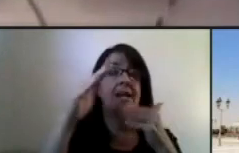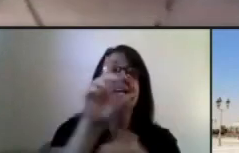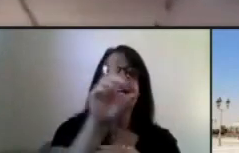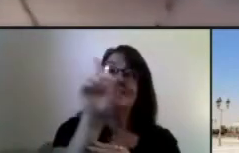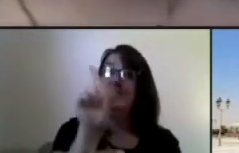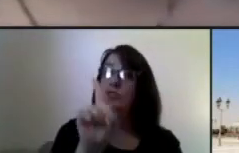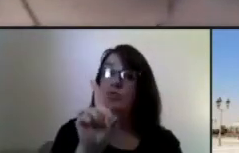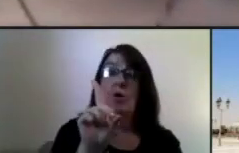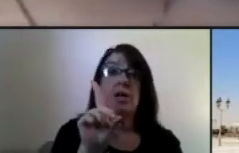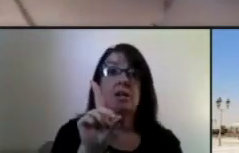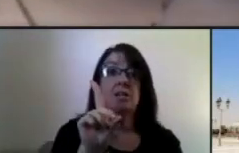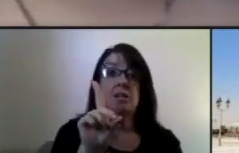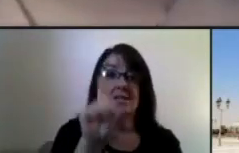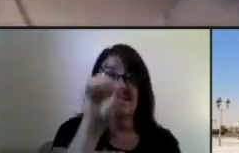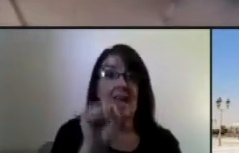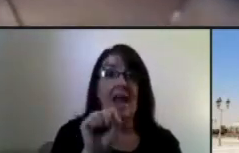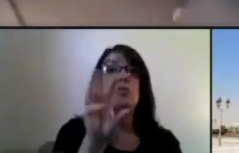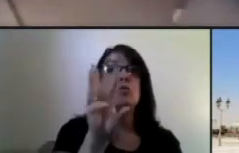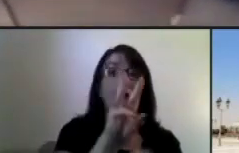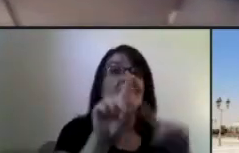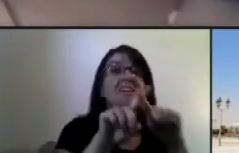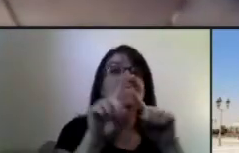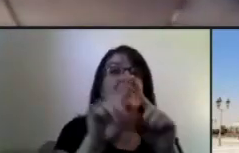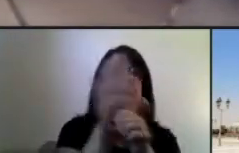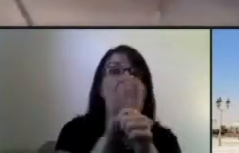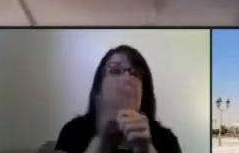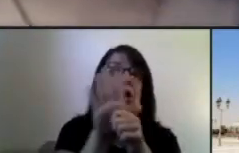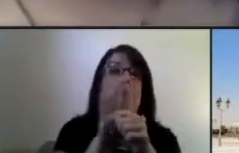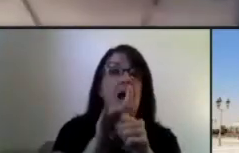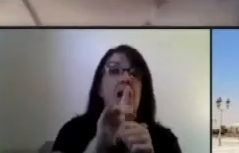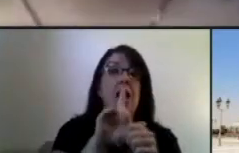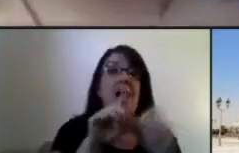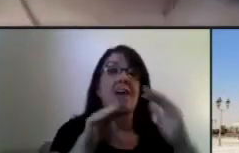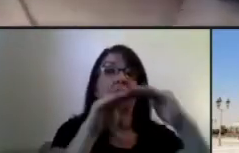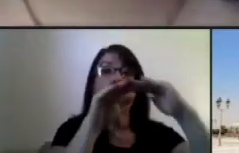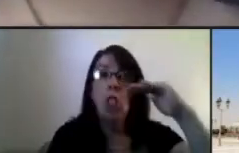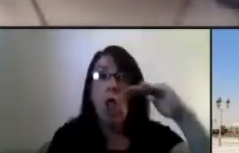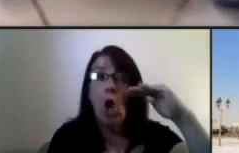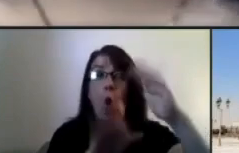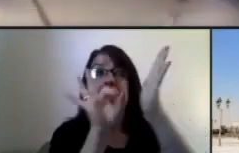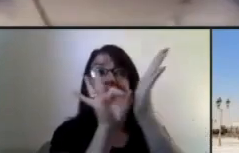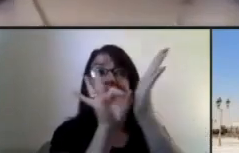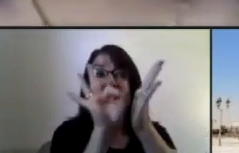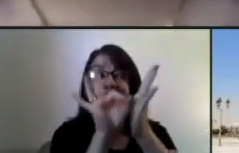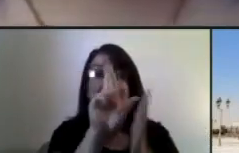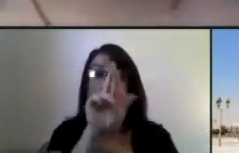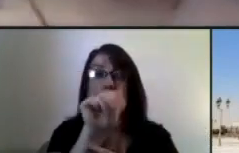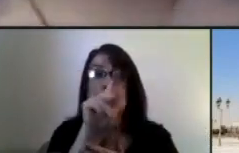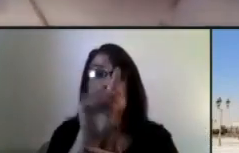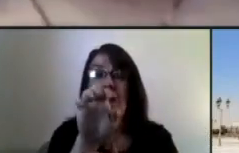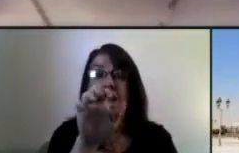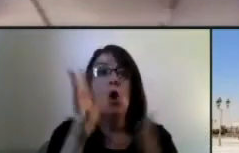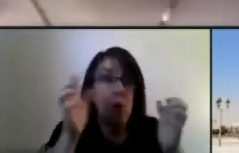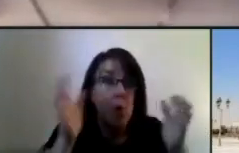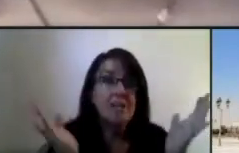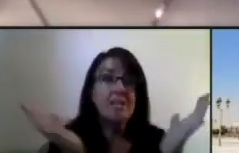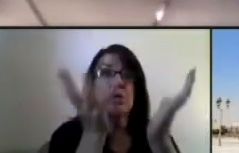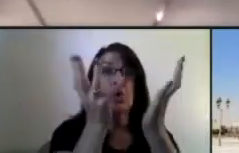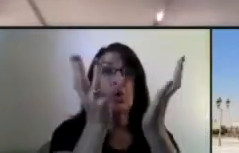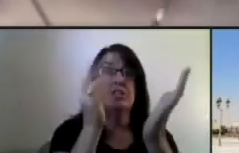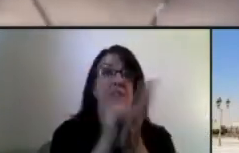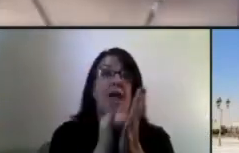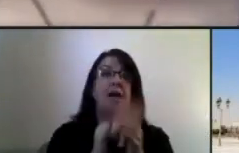and especially in Southwest and certain areas, we have a very low census rate outcome, and we wanna encourage that. So we